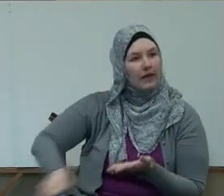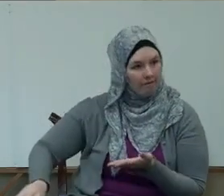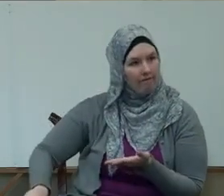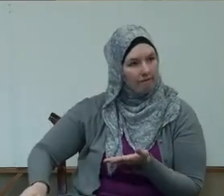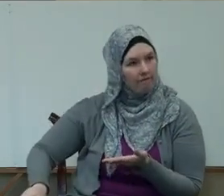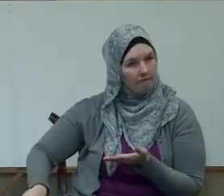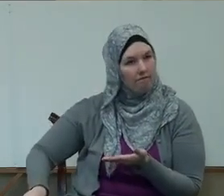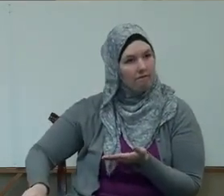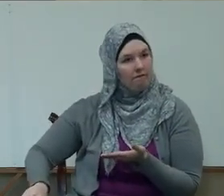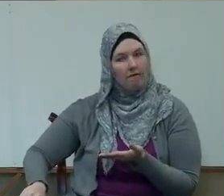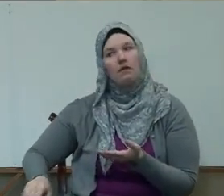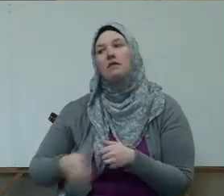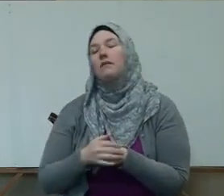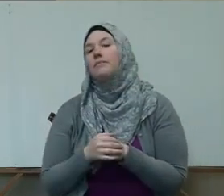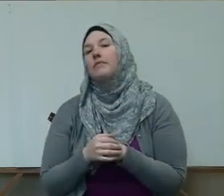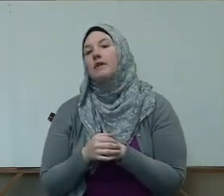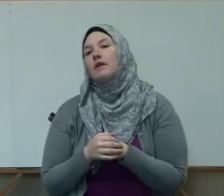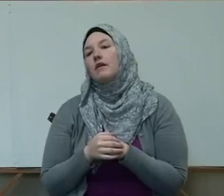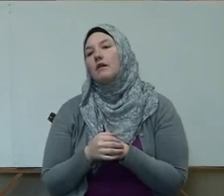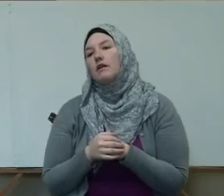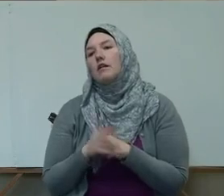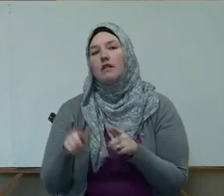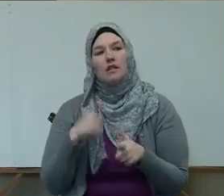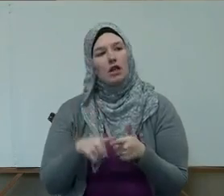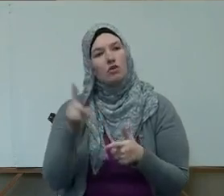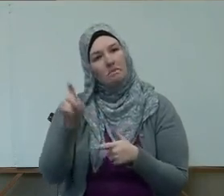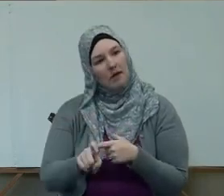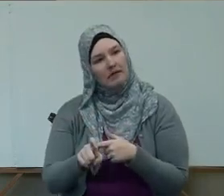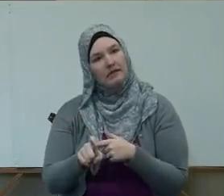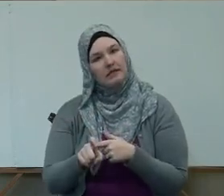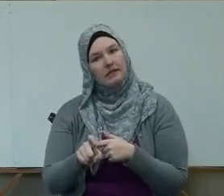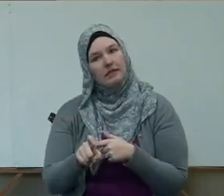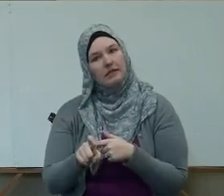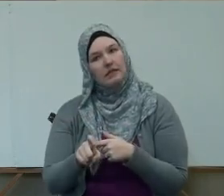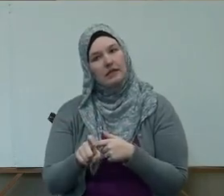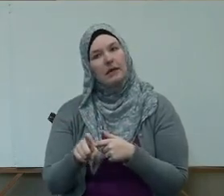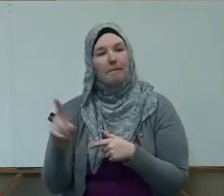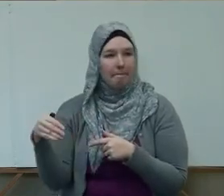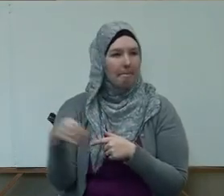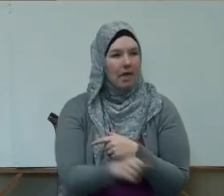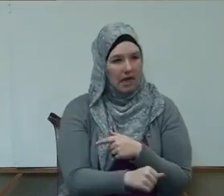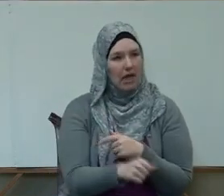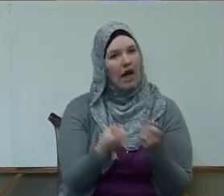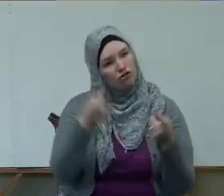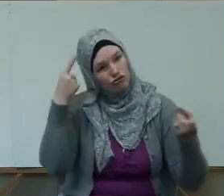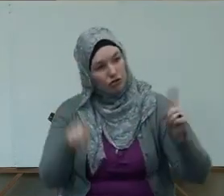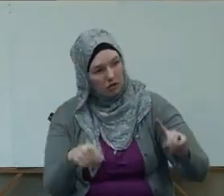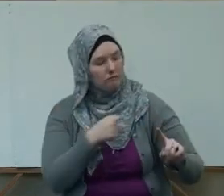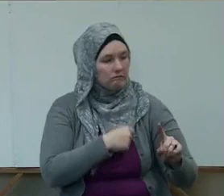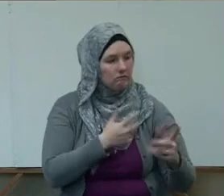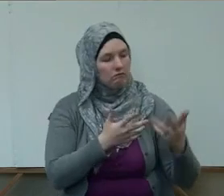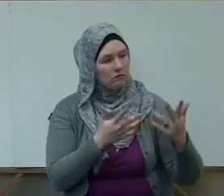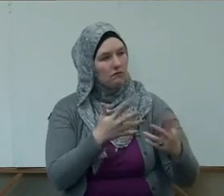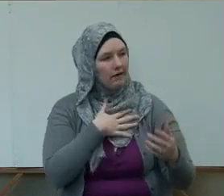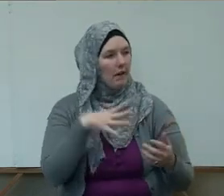the right to retribution, then you must pay them the retribution that you agreed to. This